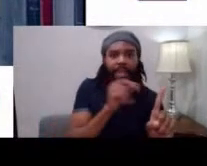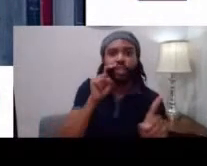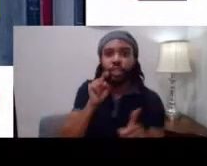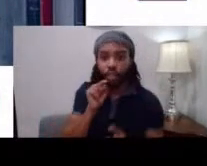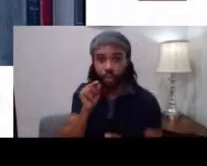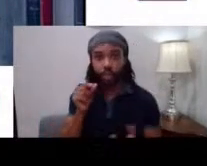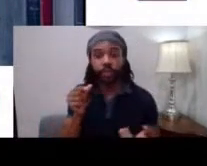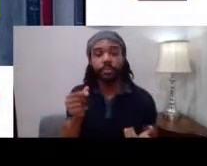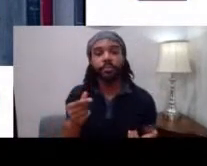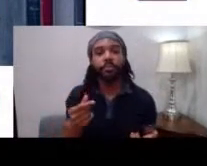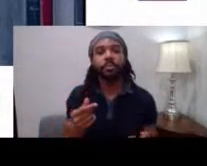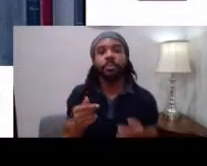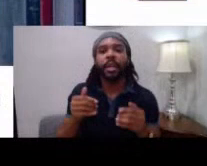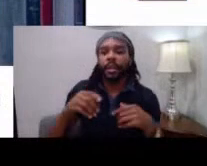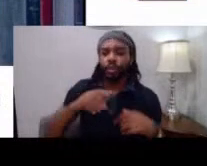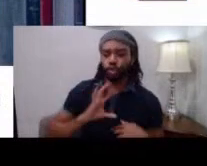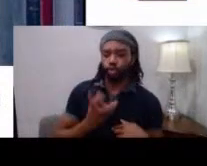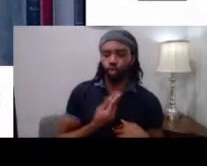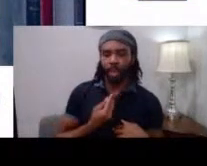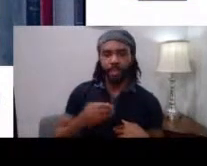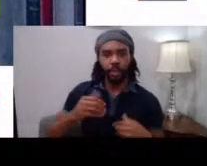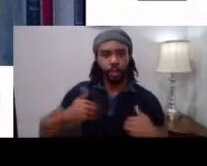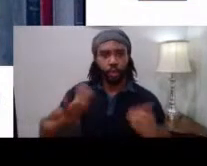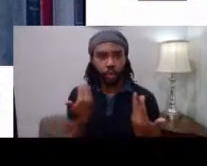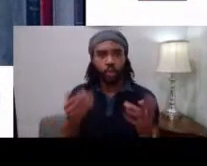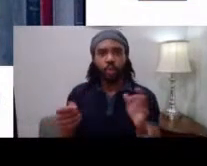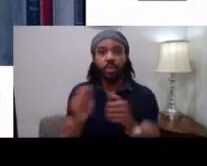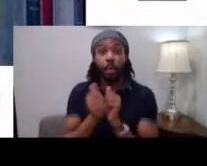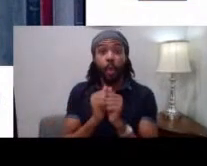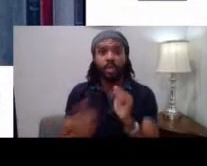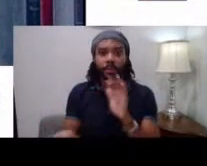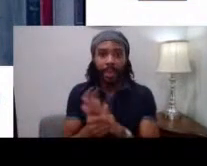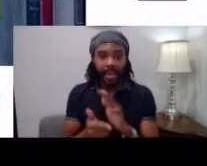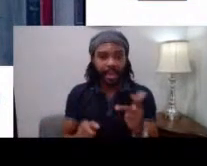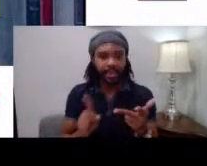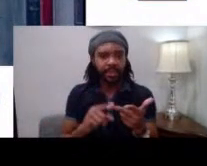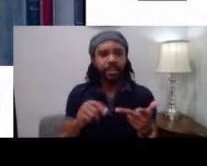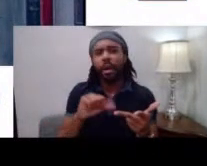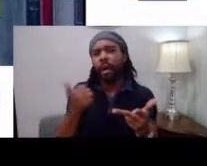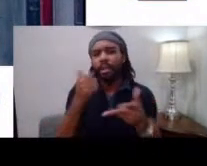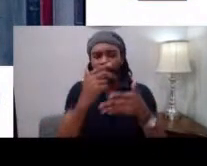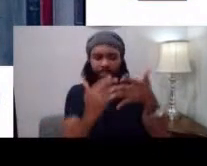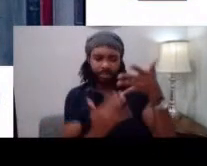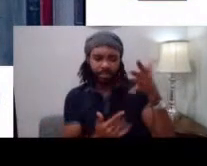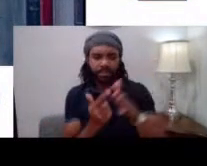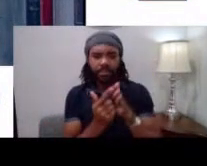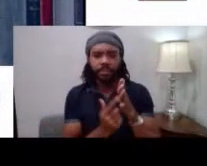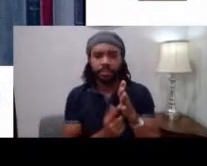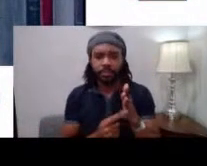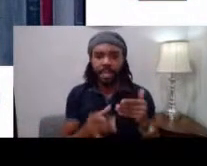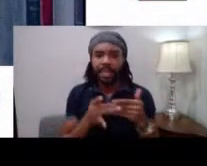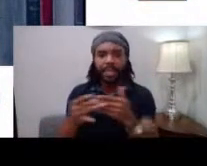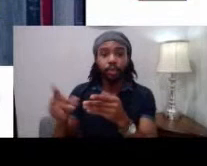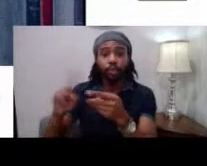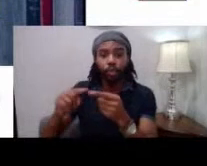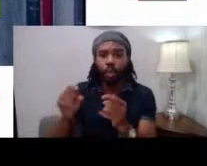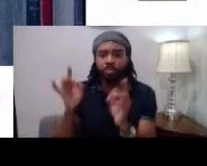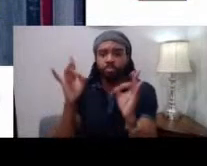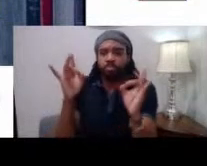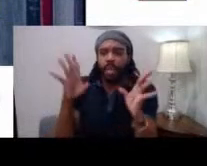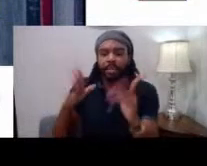sports bans, gender-affirming care bans, and other bills that would lead to hostile school environments for